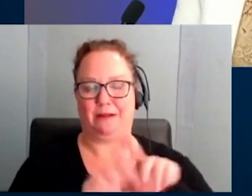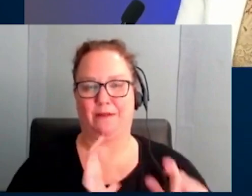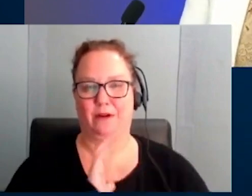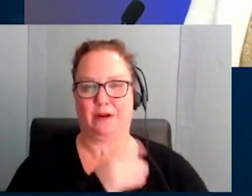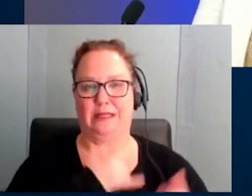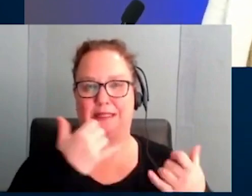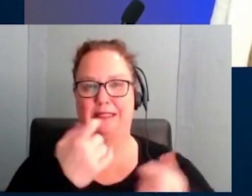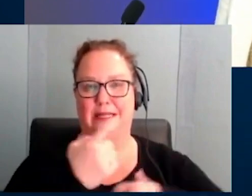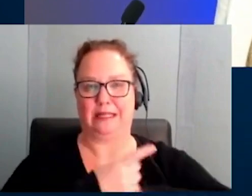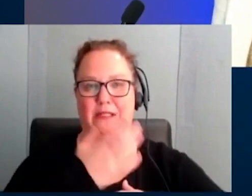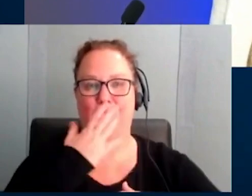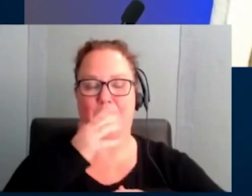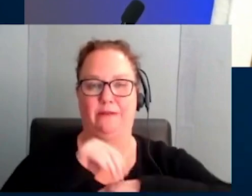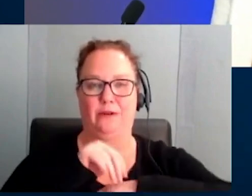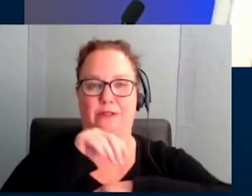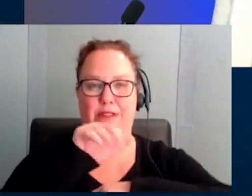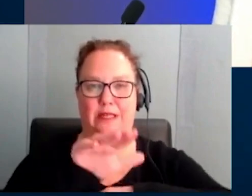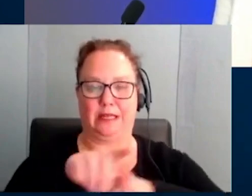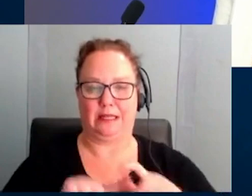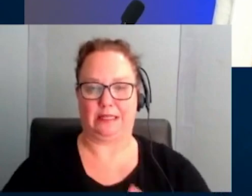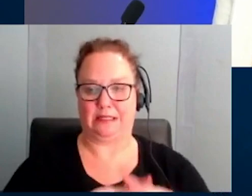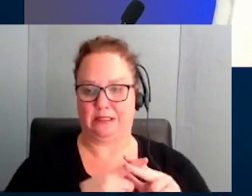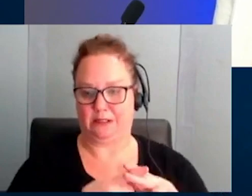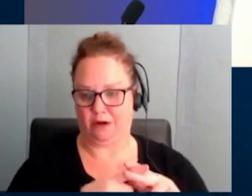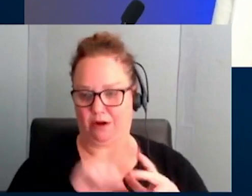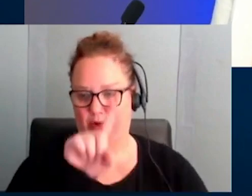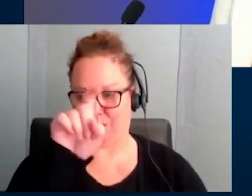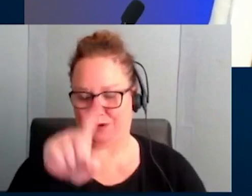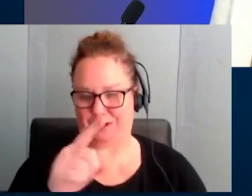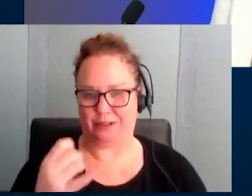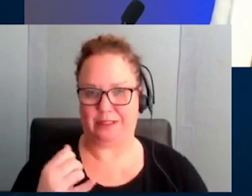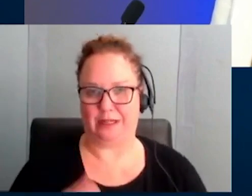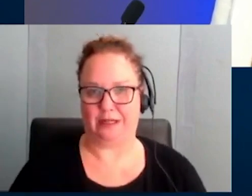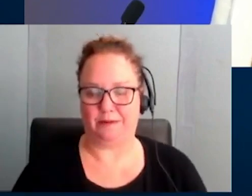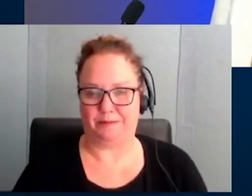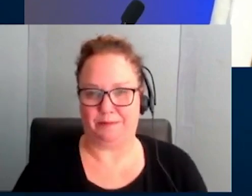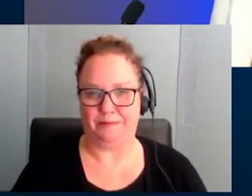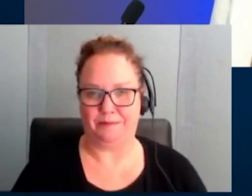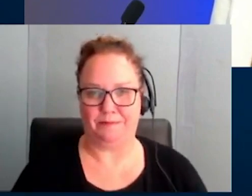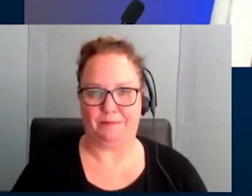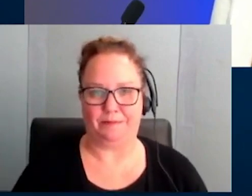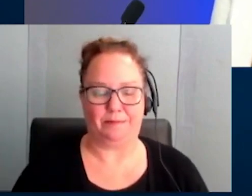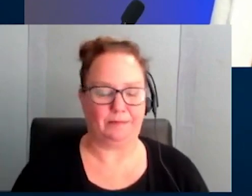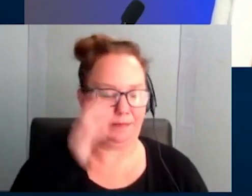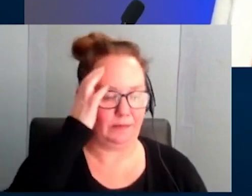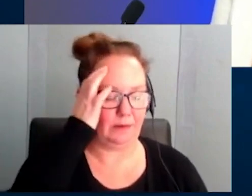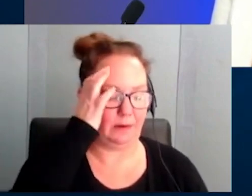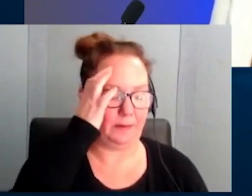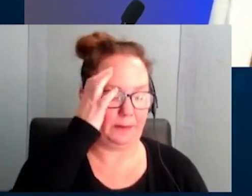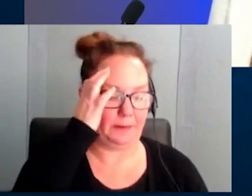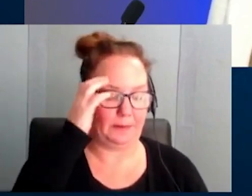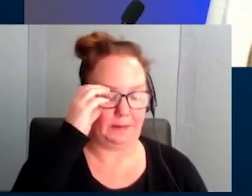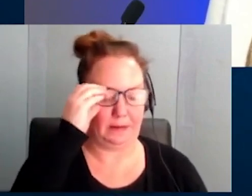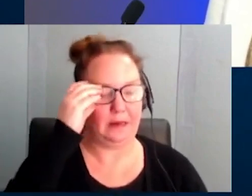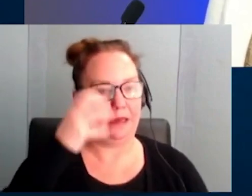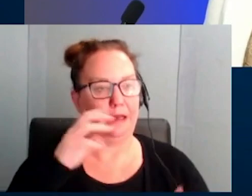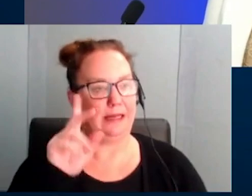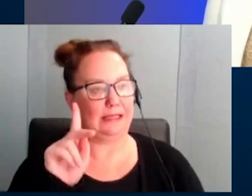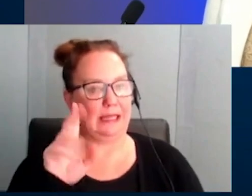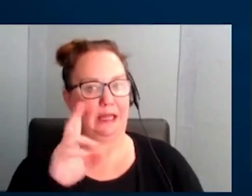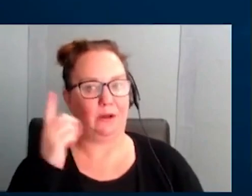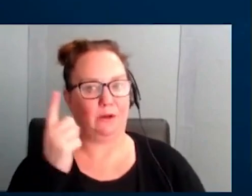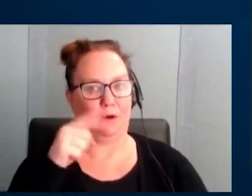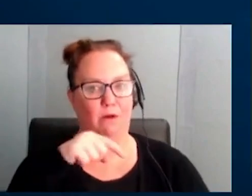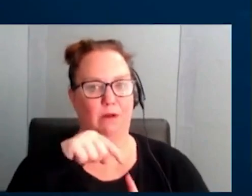sending those in. Let's get started on those. But Kitty is asking if the health system is the only hospital